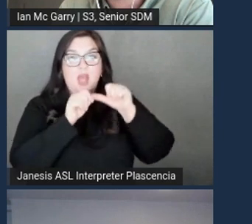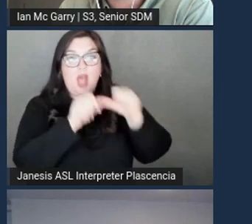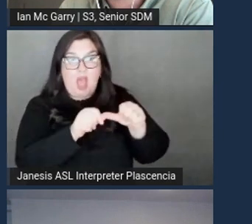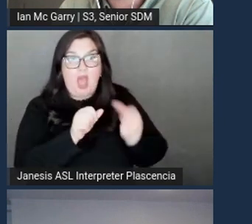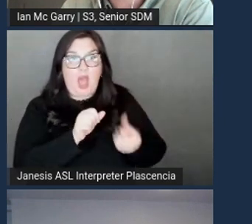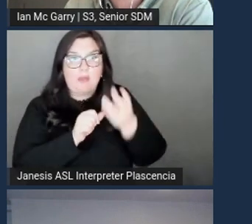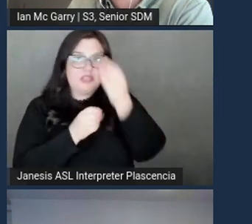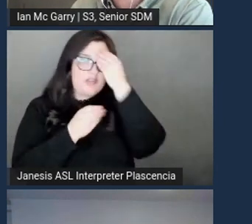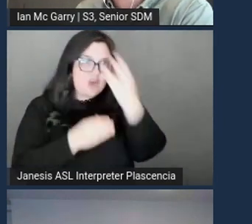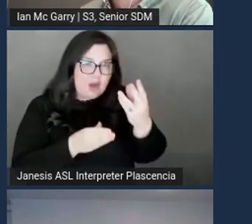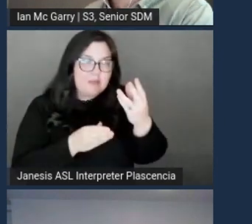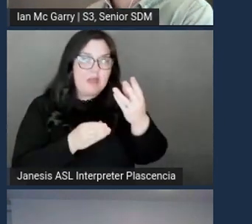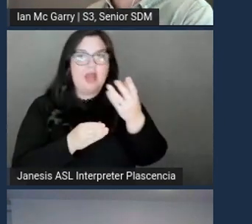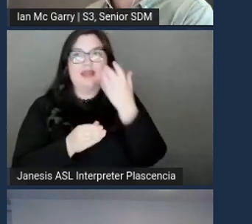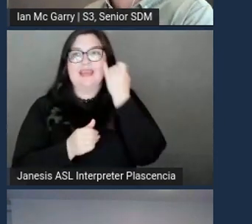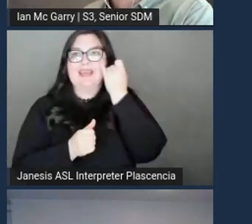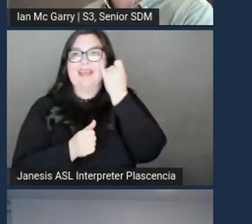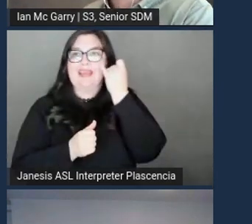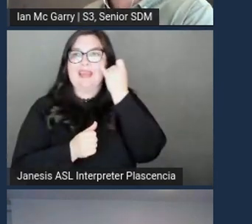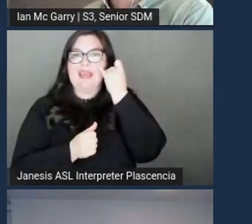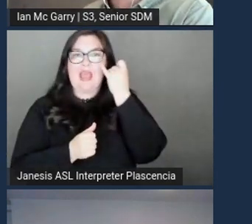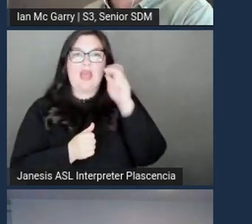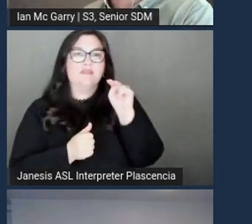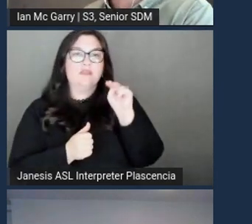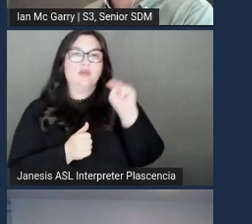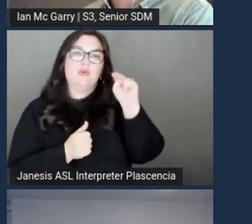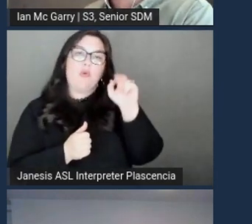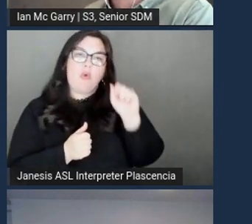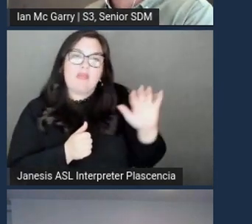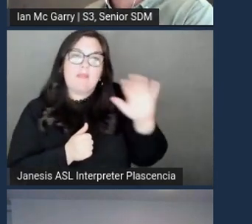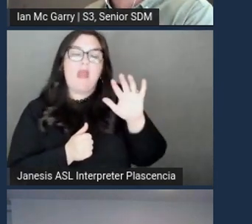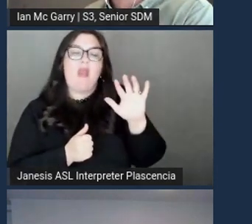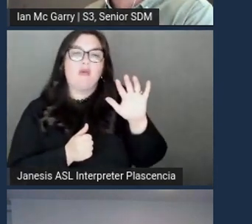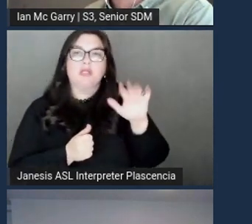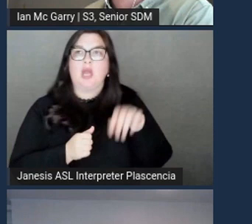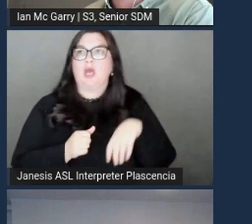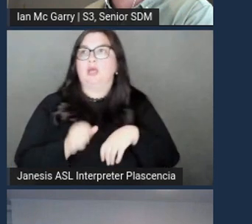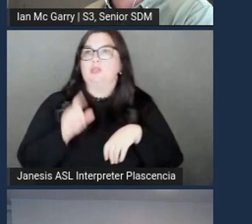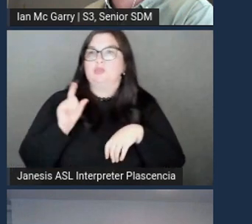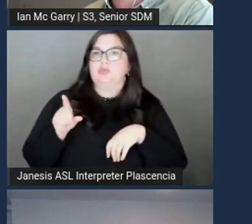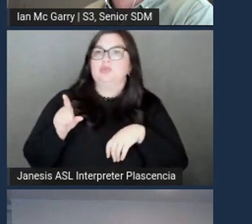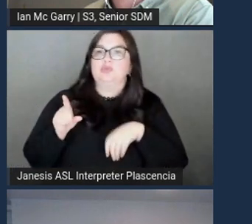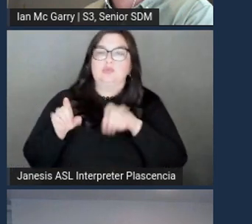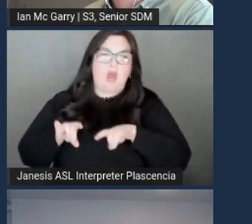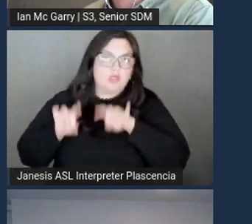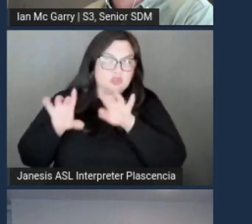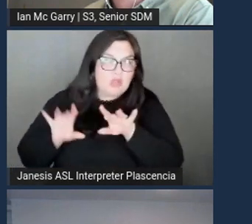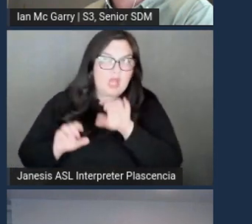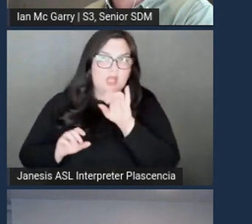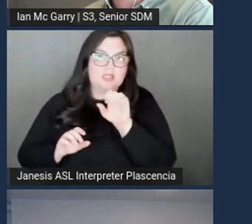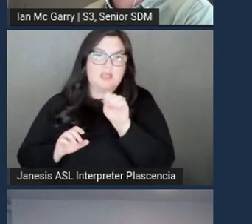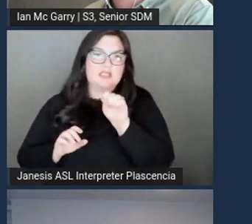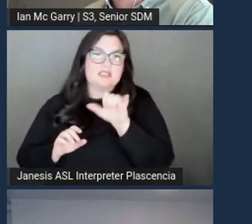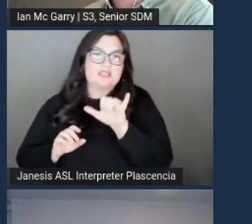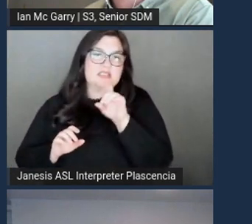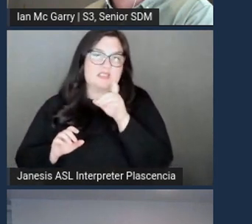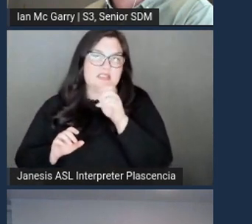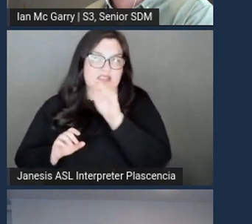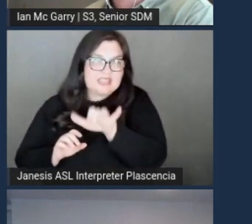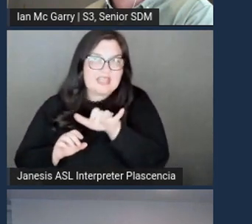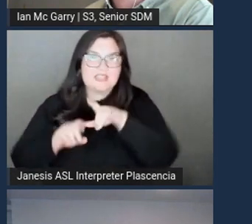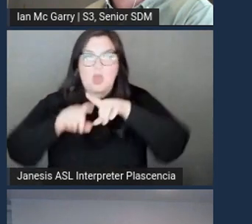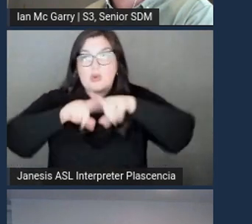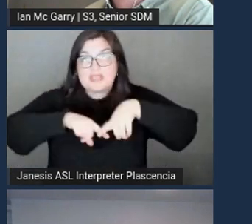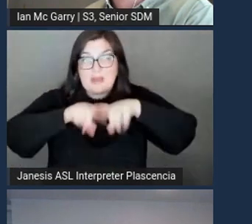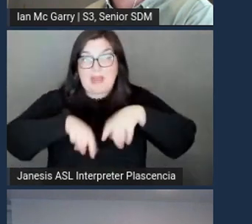coming from North America to Australia to Sydney, for example, that's a different charge than if it's all in the same continent of